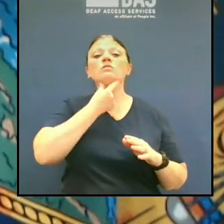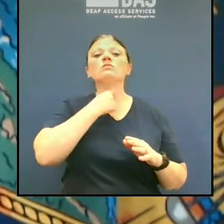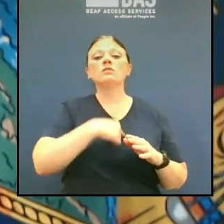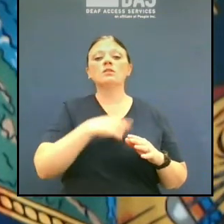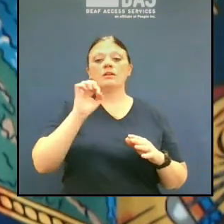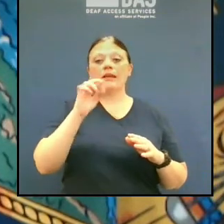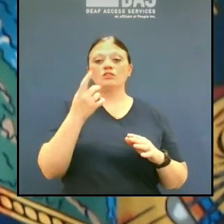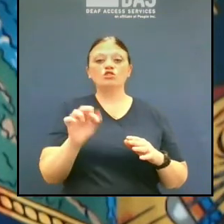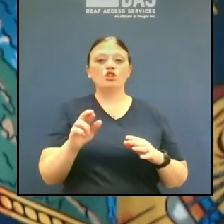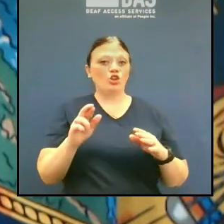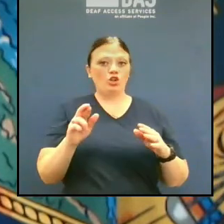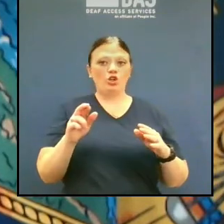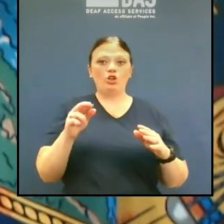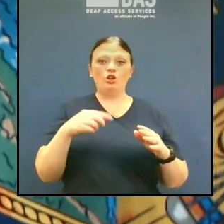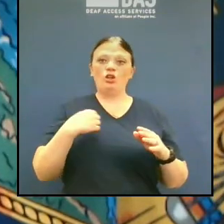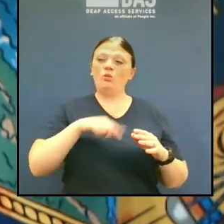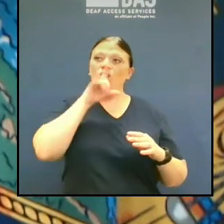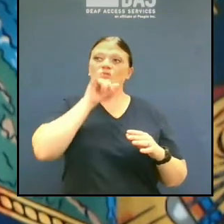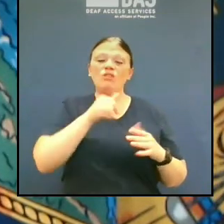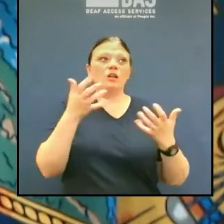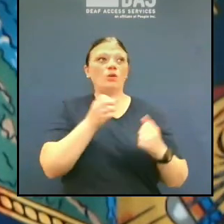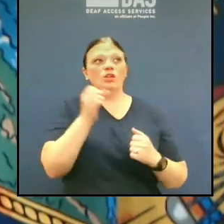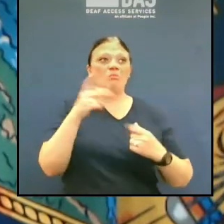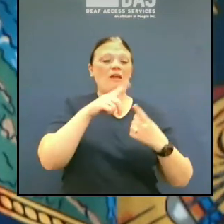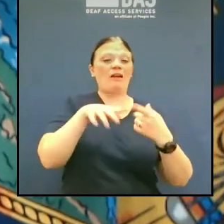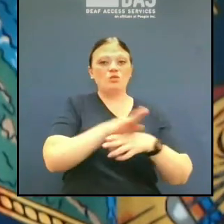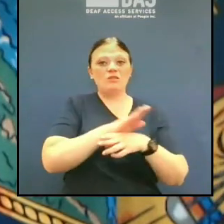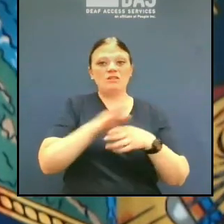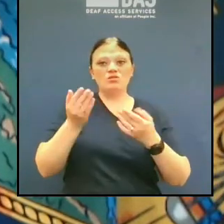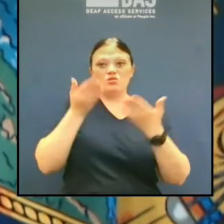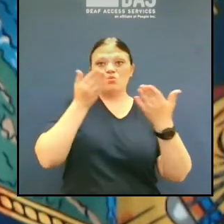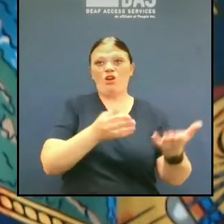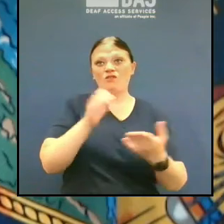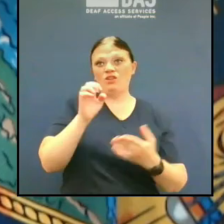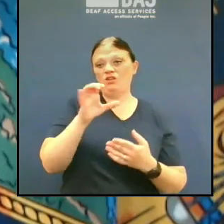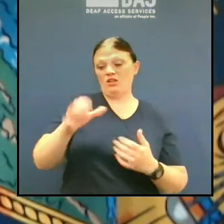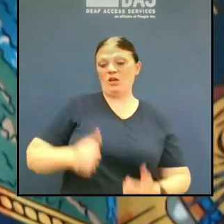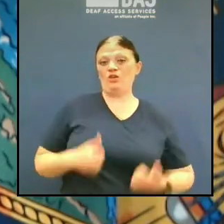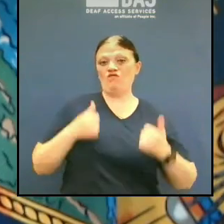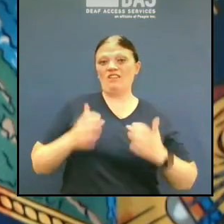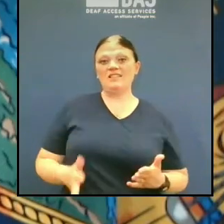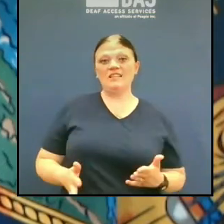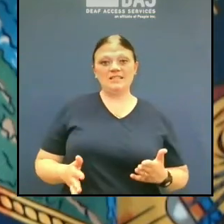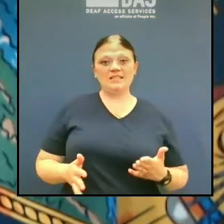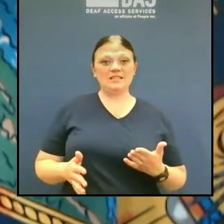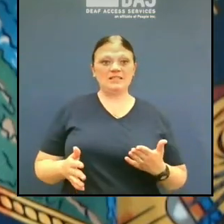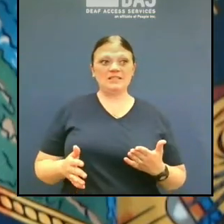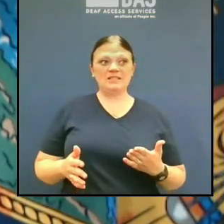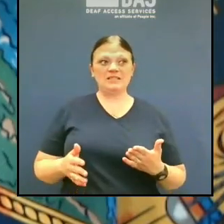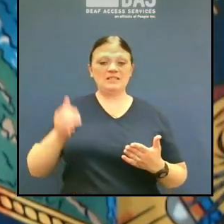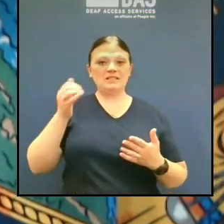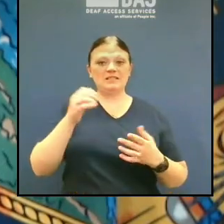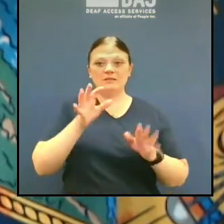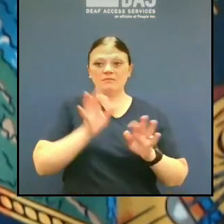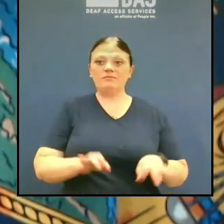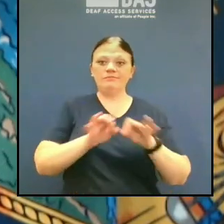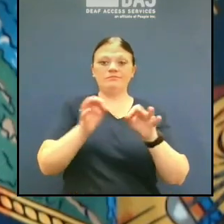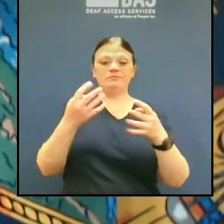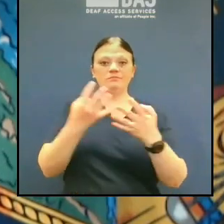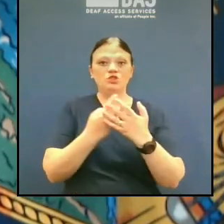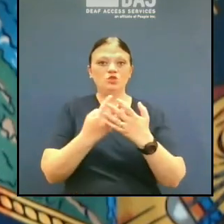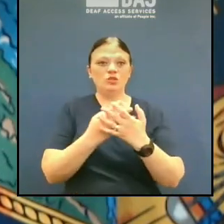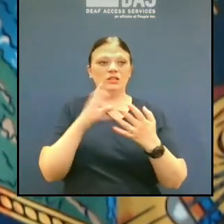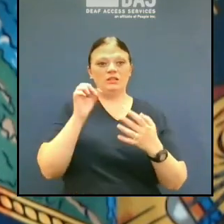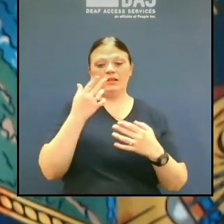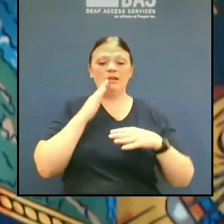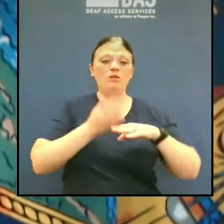and we really like to get back to business to be able to offer Erie County residents the essential cancer screening and improvement